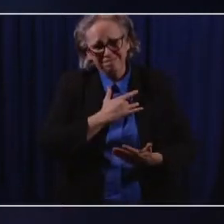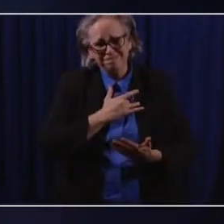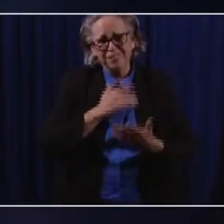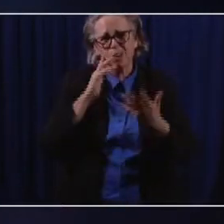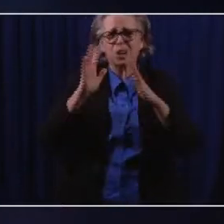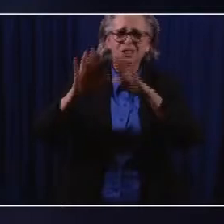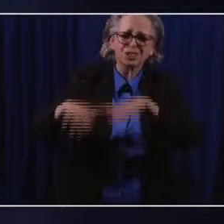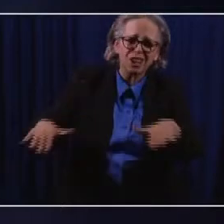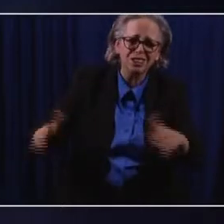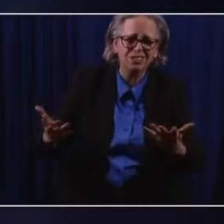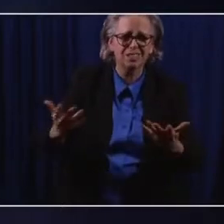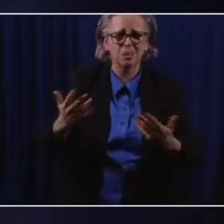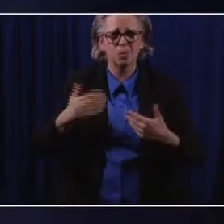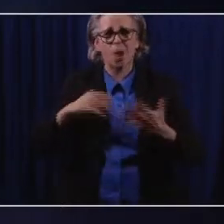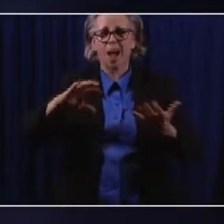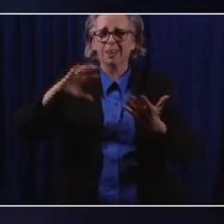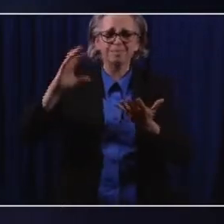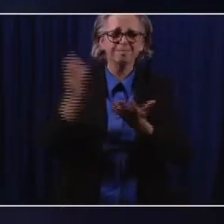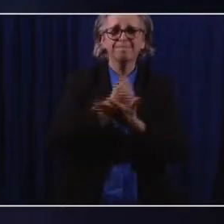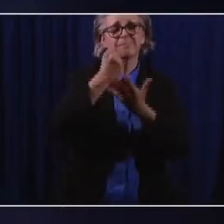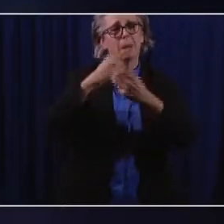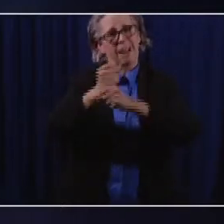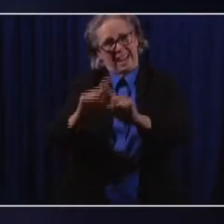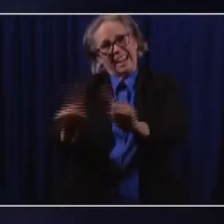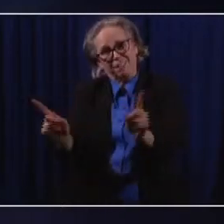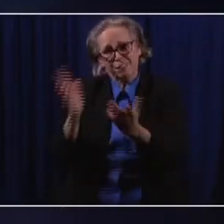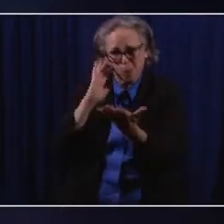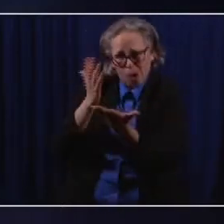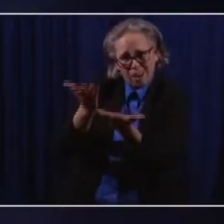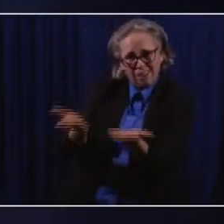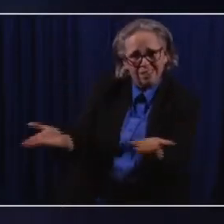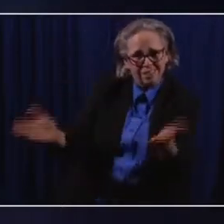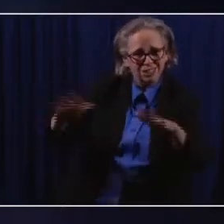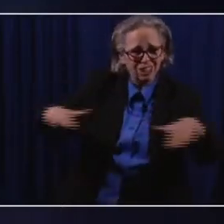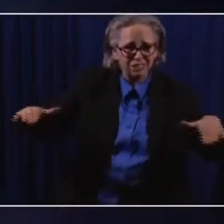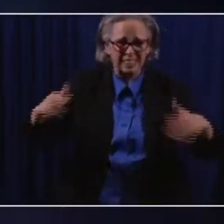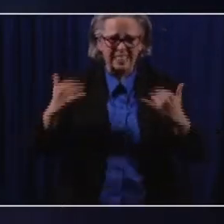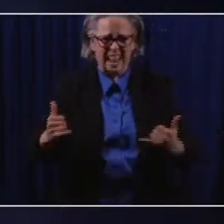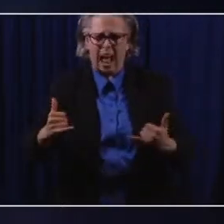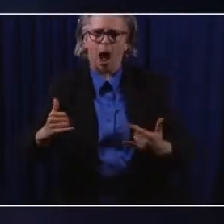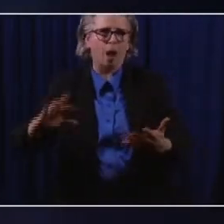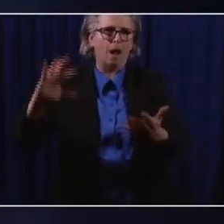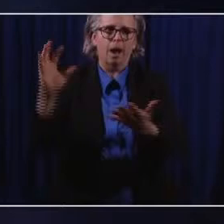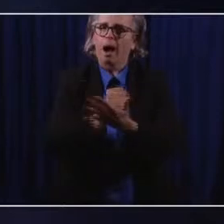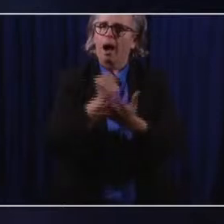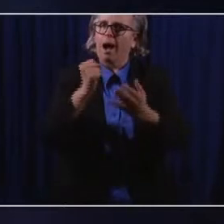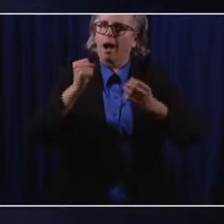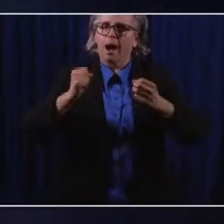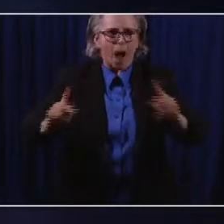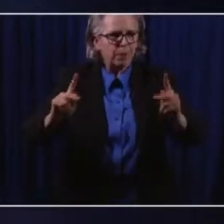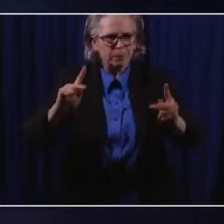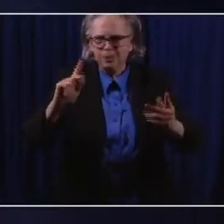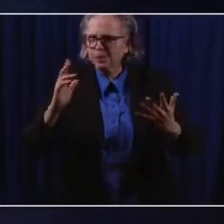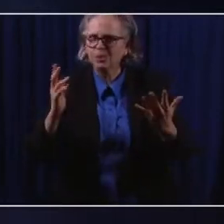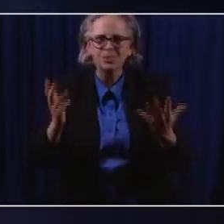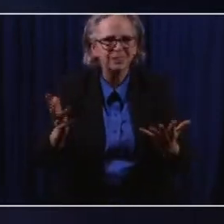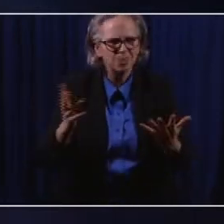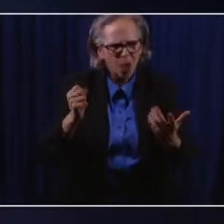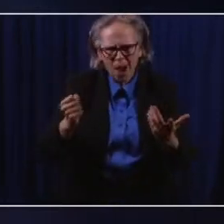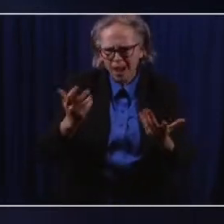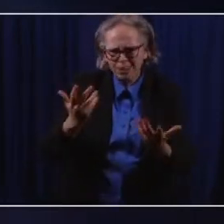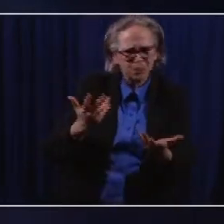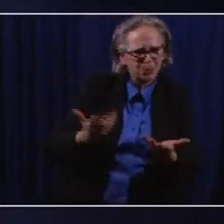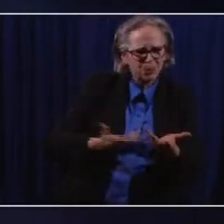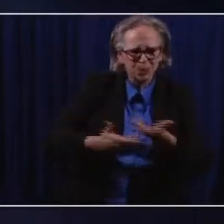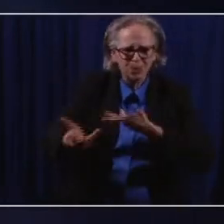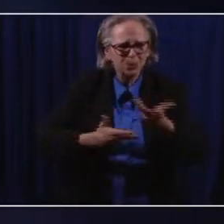think we're in an opportunity right now where we can definitely do so. I attended Flagler College in St. Augustine, Florida,